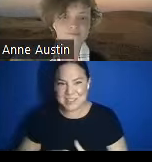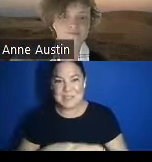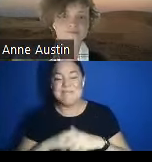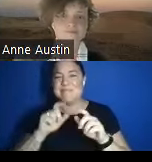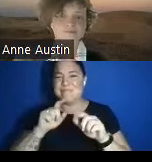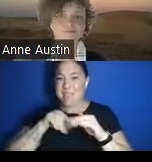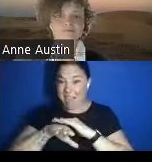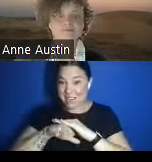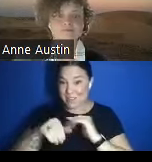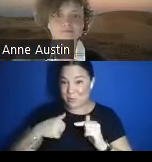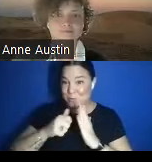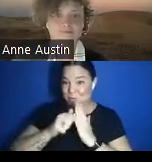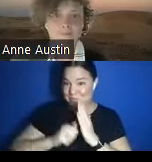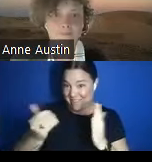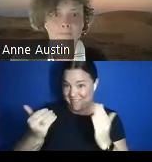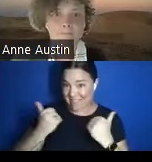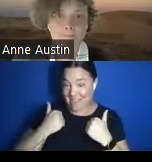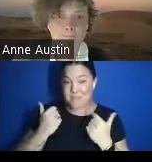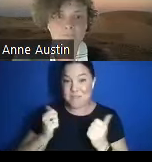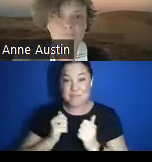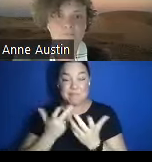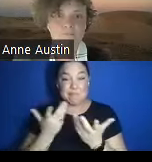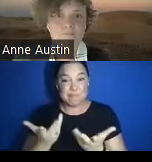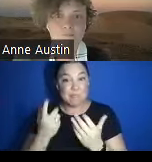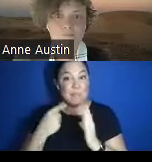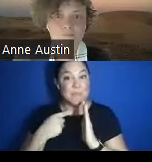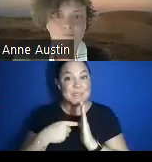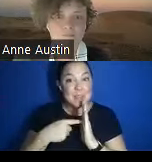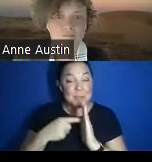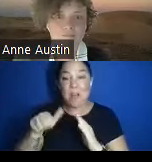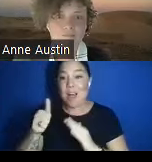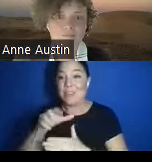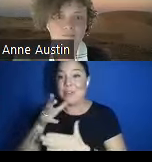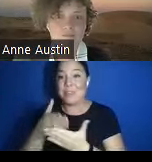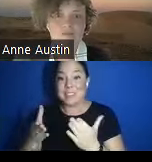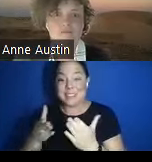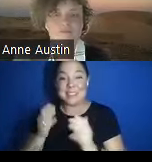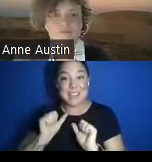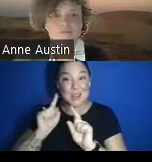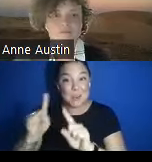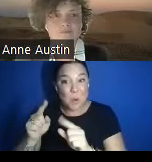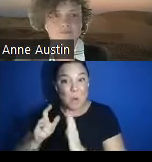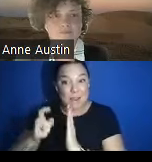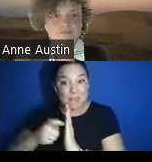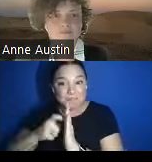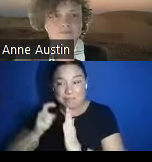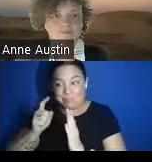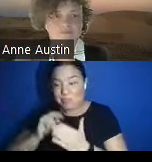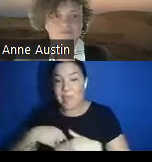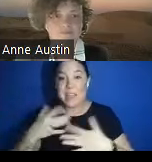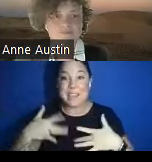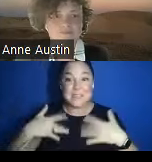things, such as participating in excavations, attending an event such as an International Archaeology